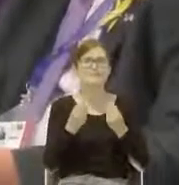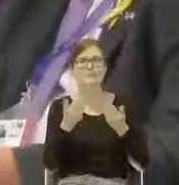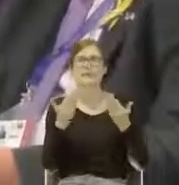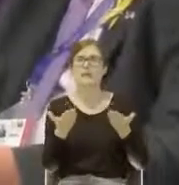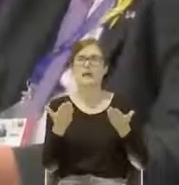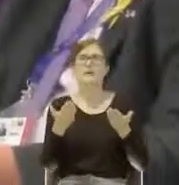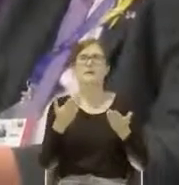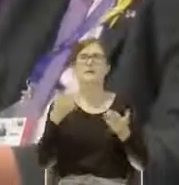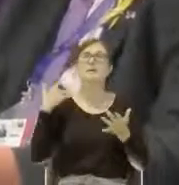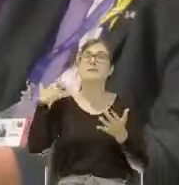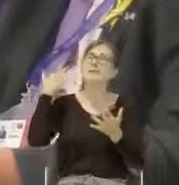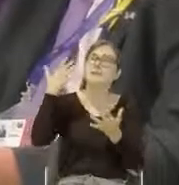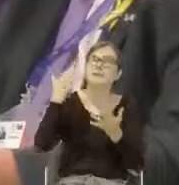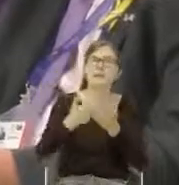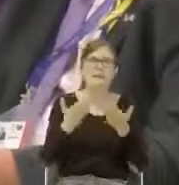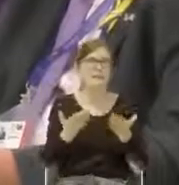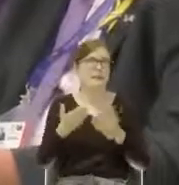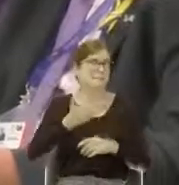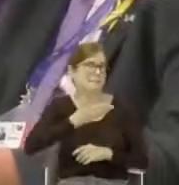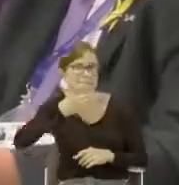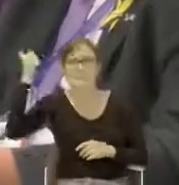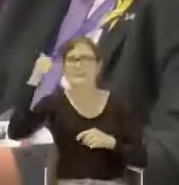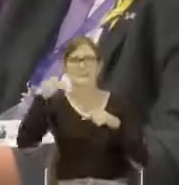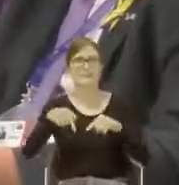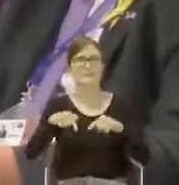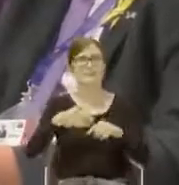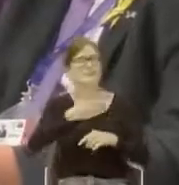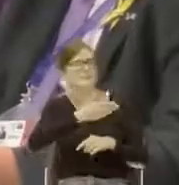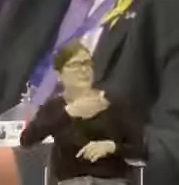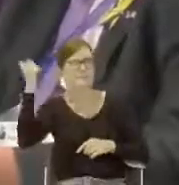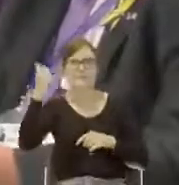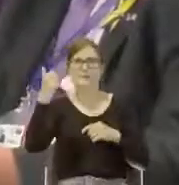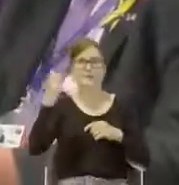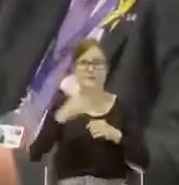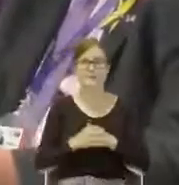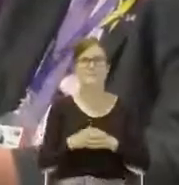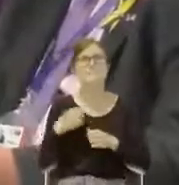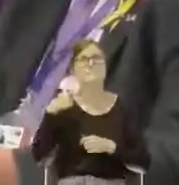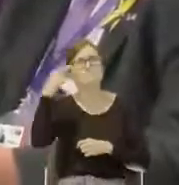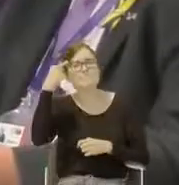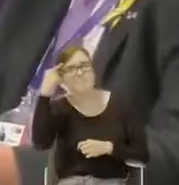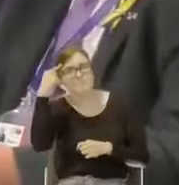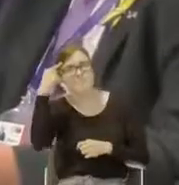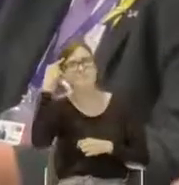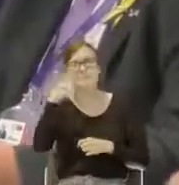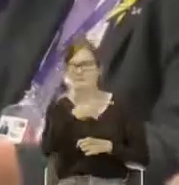mayors were given a stage at the General Assembly ever. Congratulations.